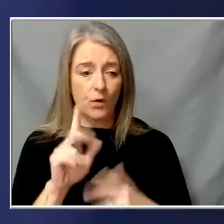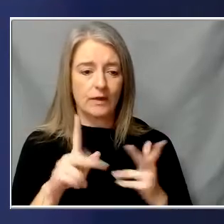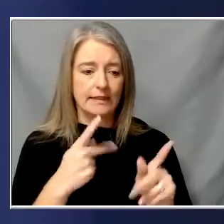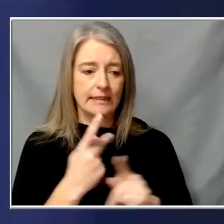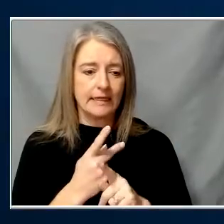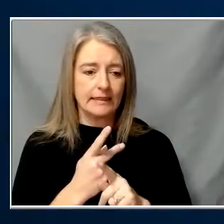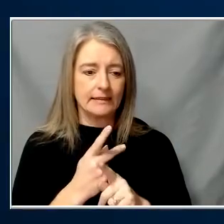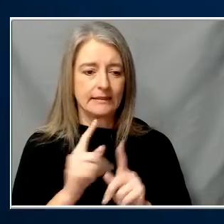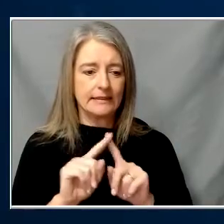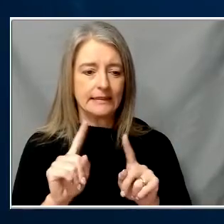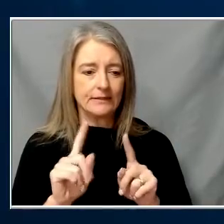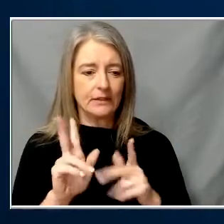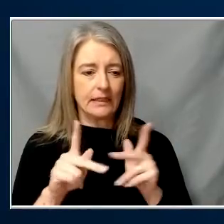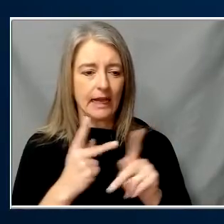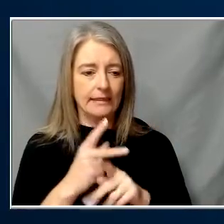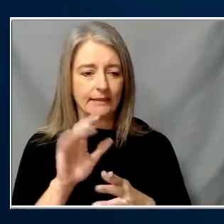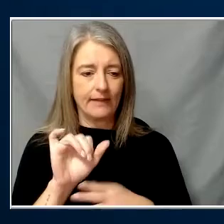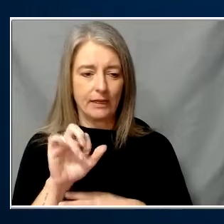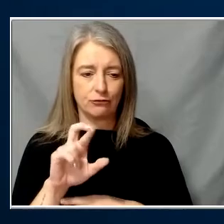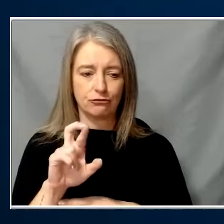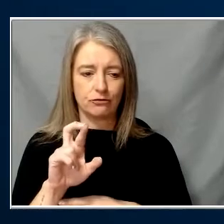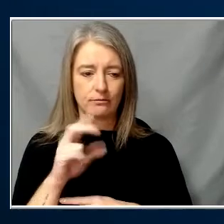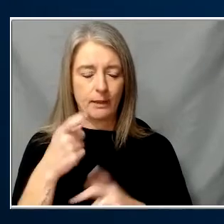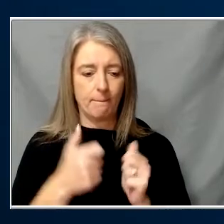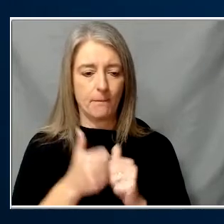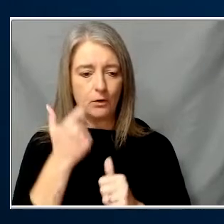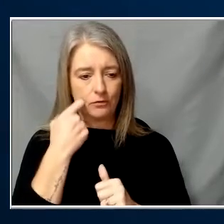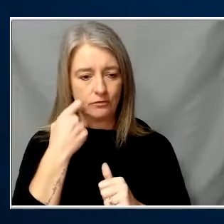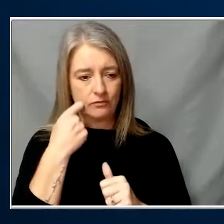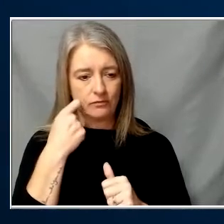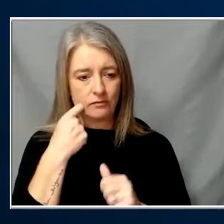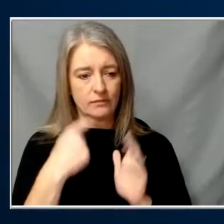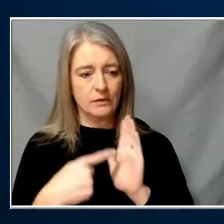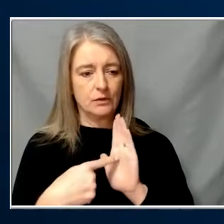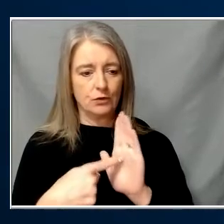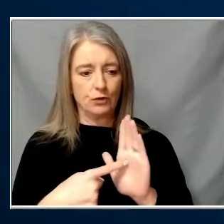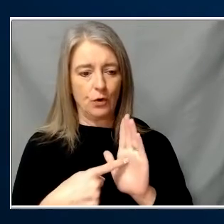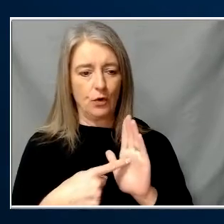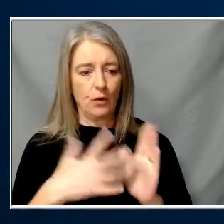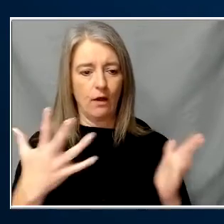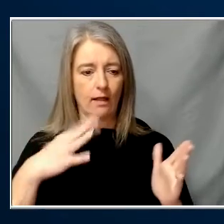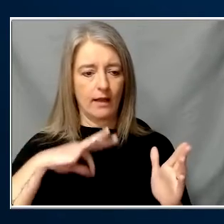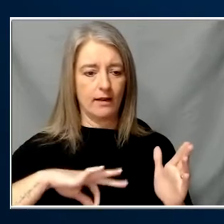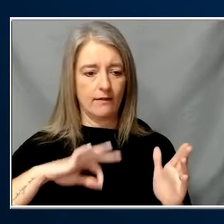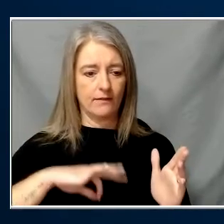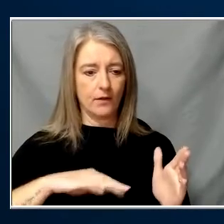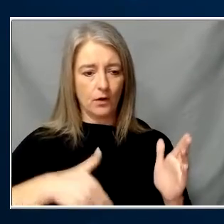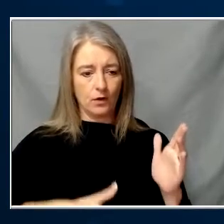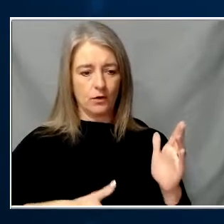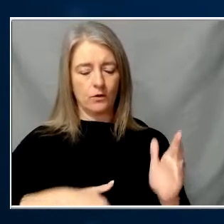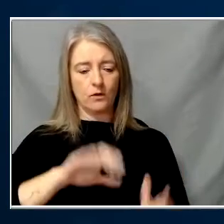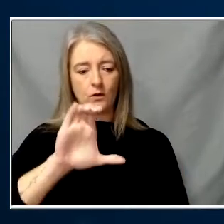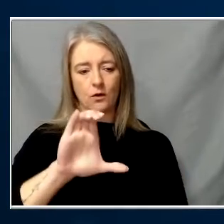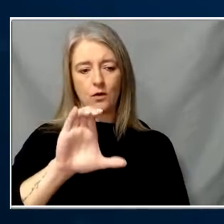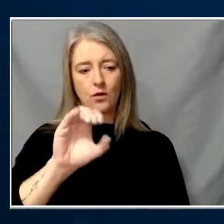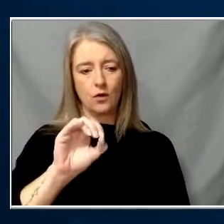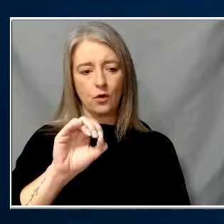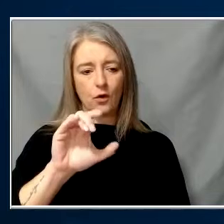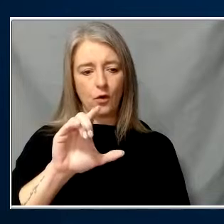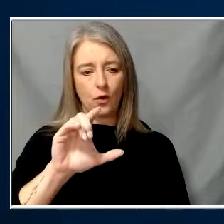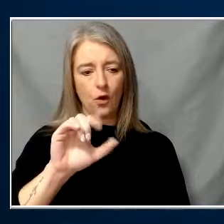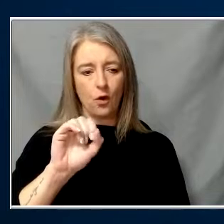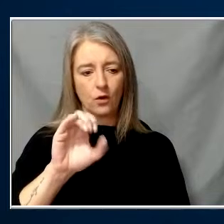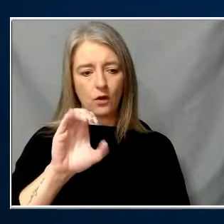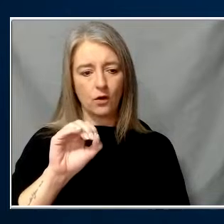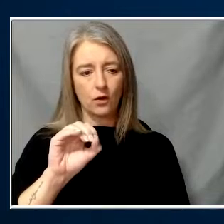cancers. So most recently, it's now shown to have a lot of benefit in colorectal cancer as well as ovarian